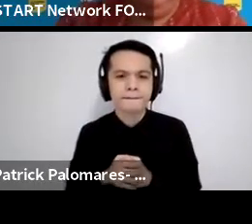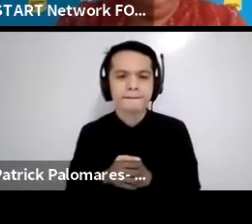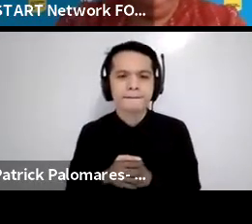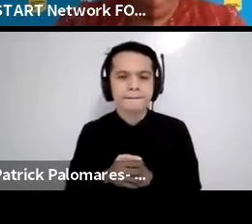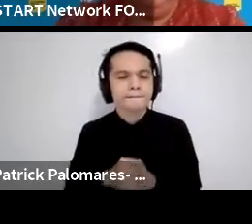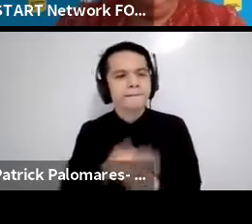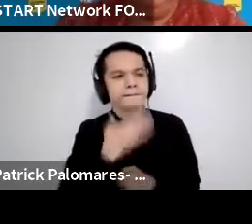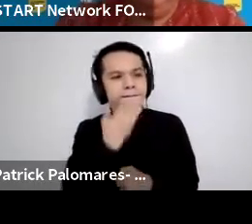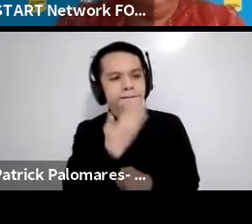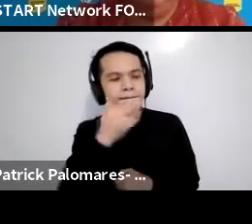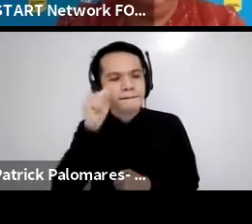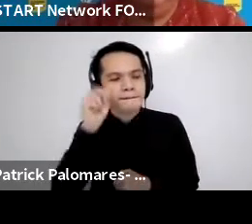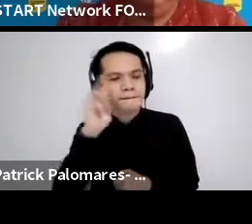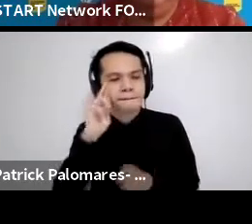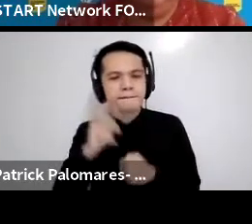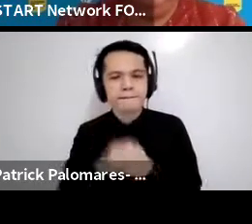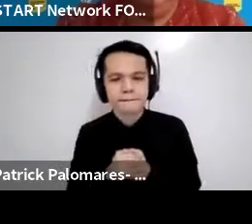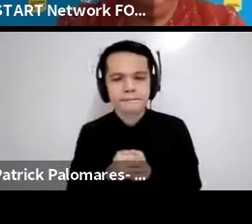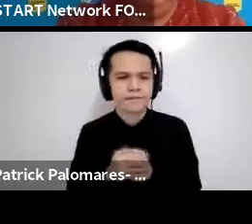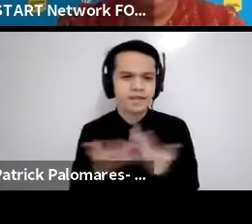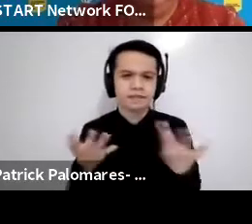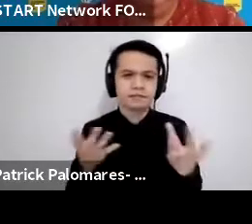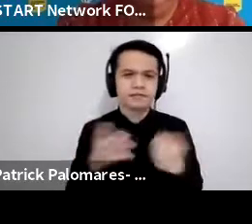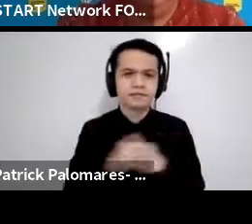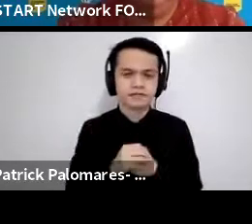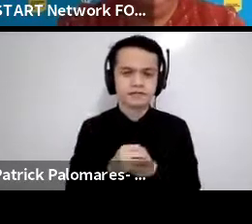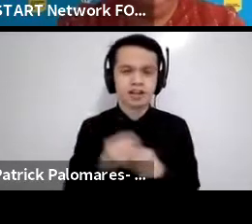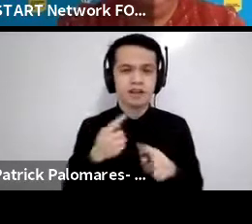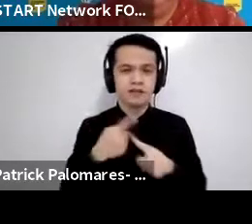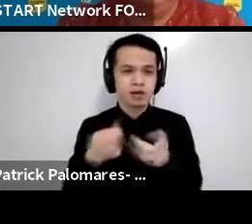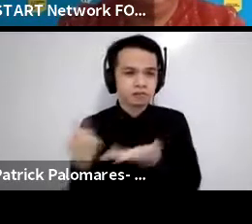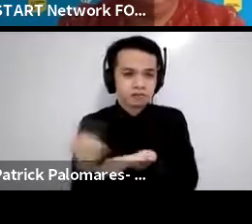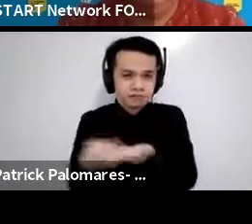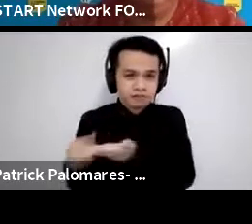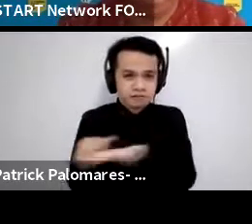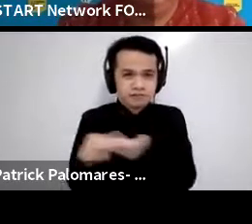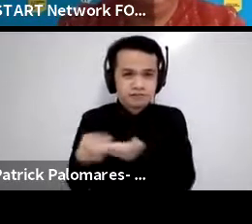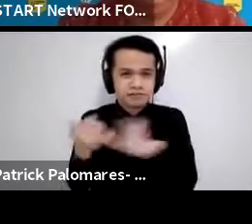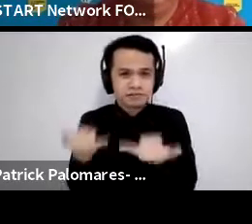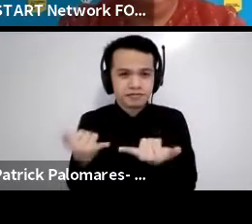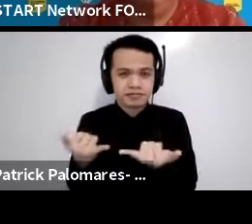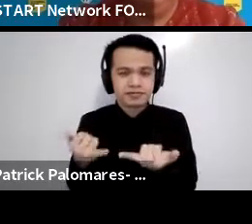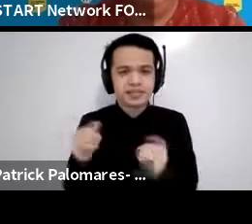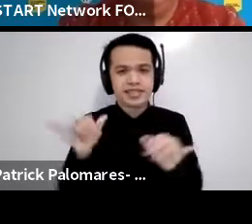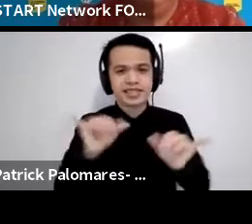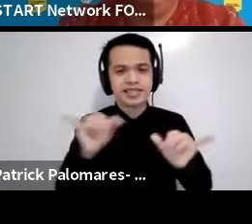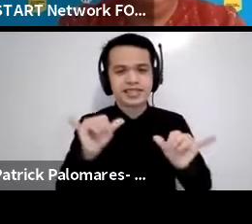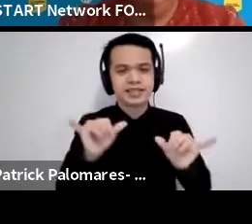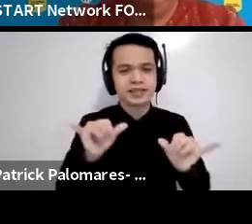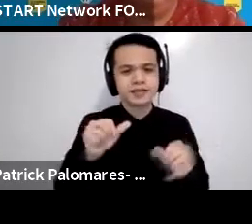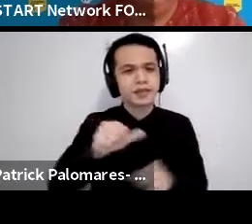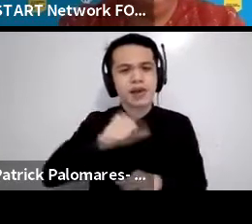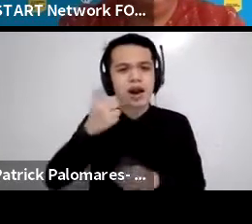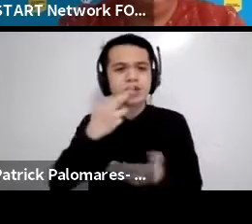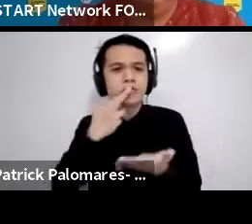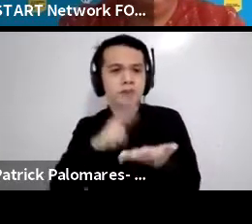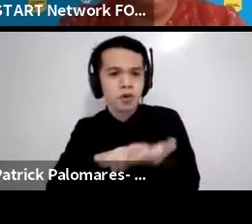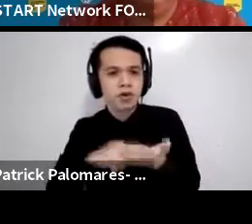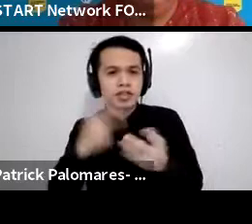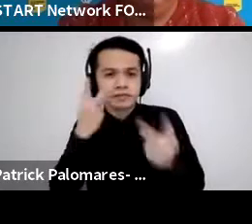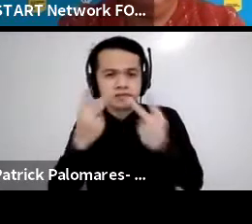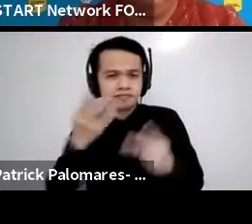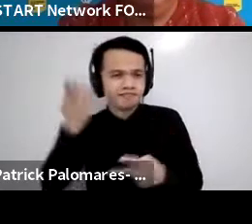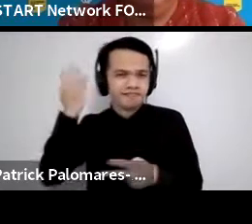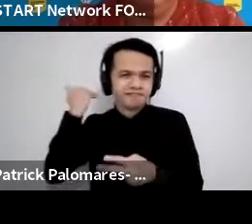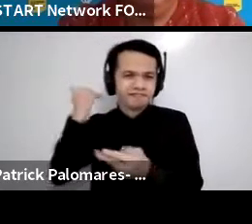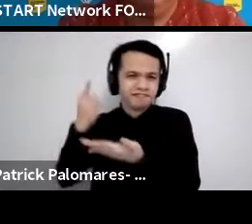Thanks, Atom. So obviously, from the discussion today and from other reports that we've seen in the past